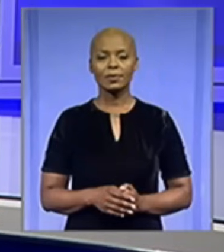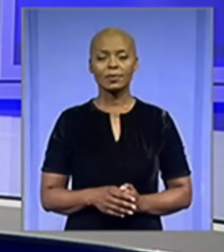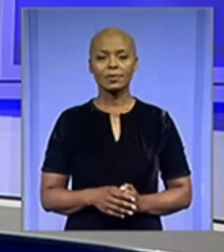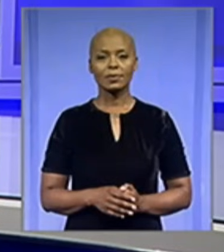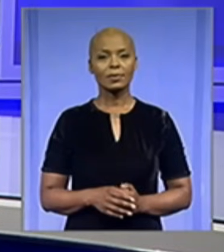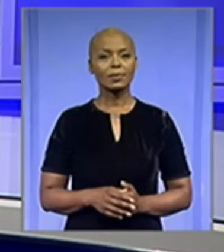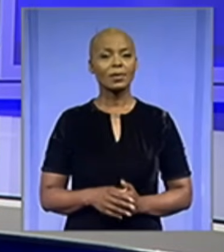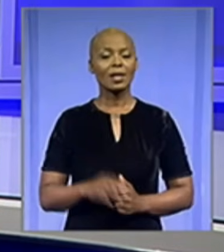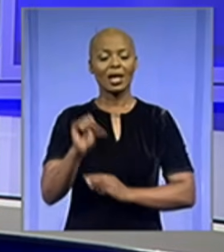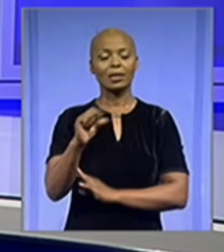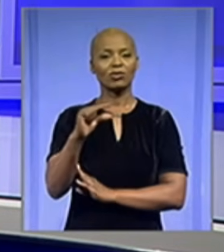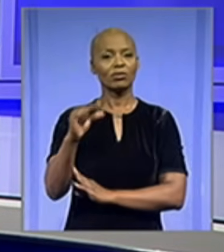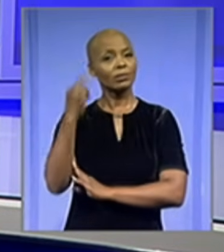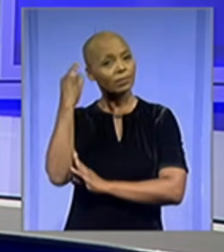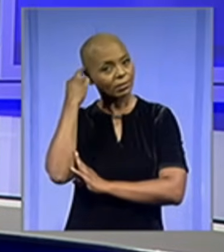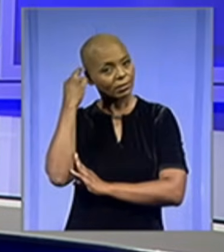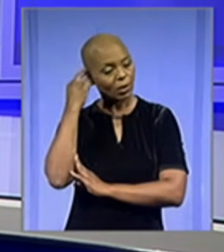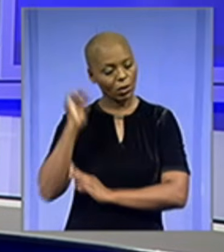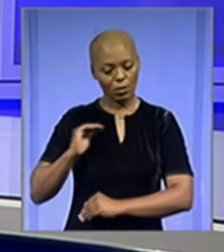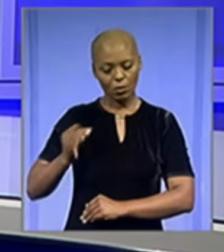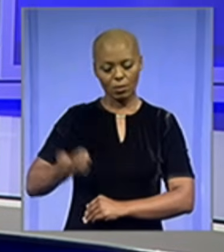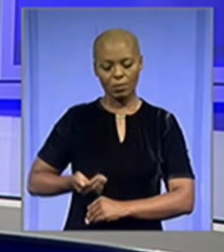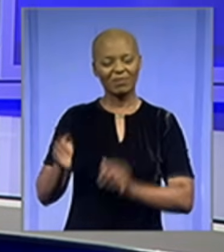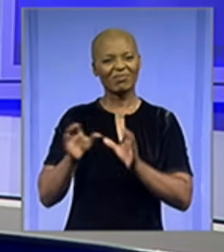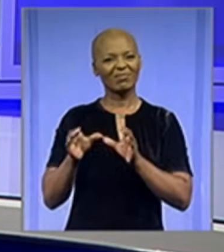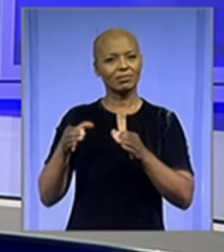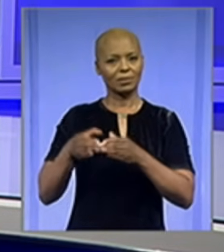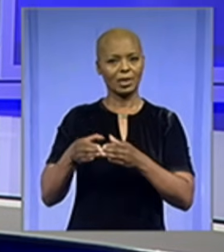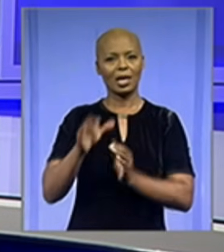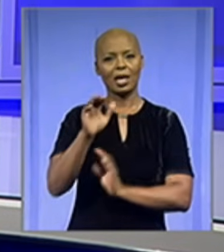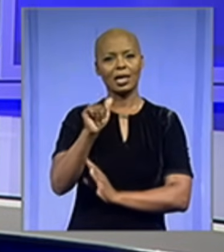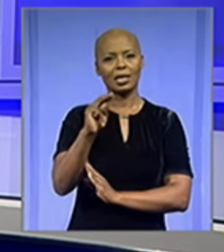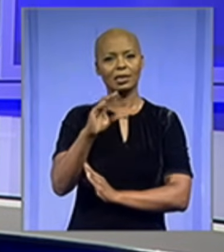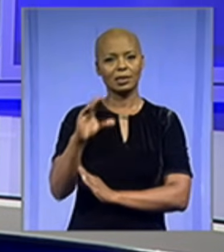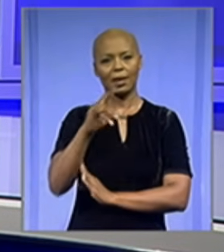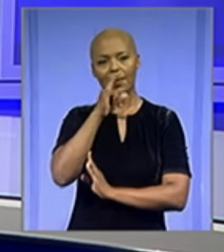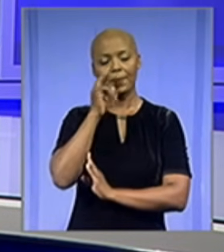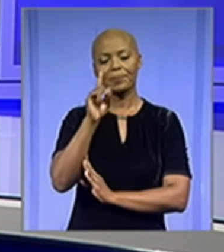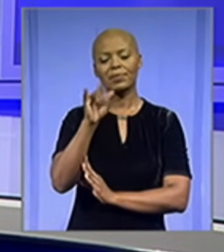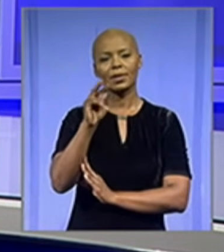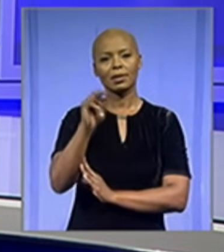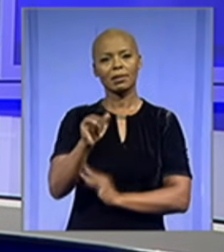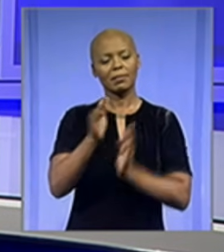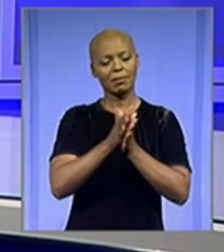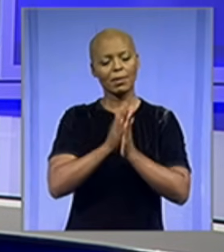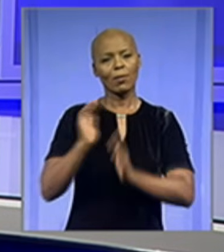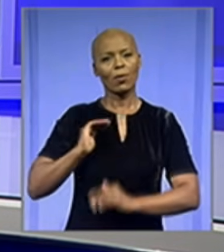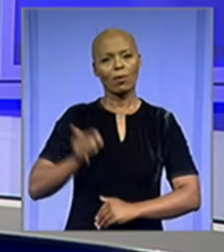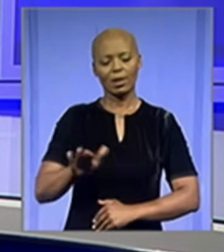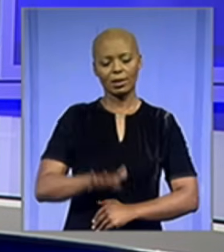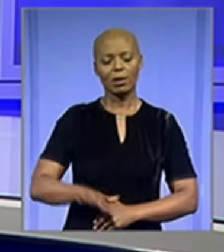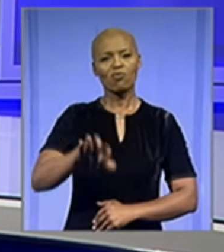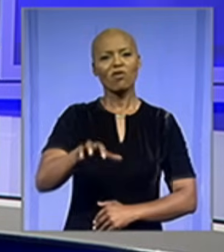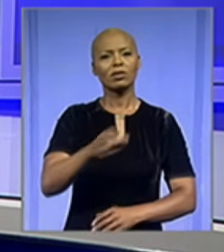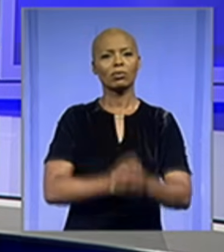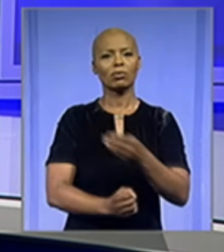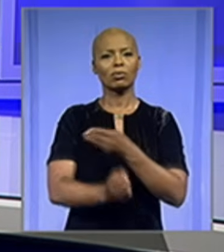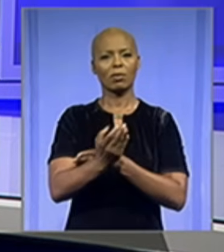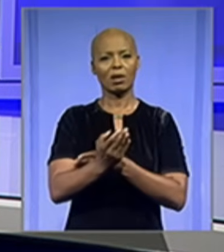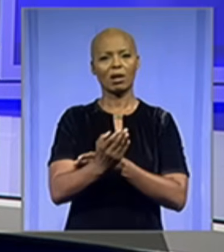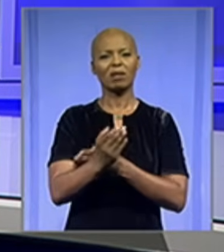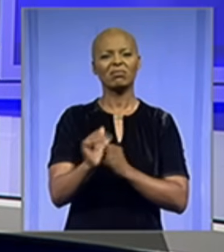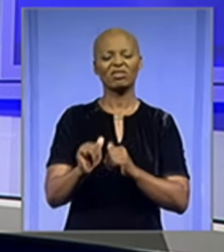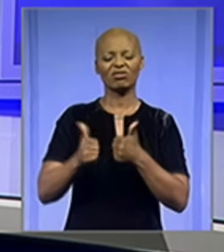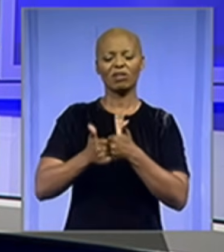Motlasa mokwaledi kakaretso wa liki ya basadi ya ANC Dina Pule o ikwetse go basadi kwa Mpumalanga go kitlana mo dikgwetlong